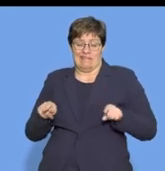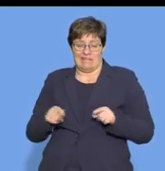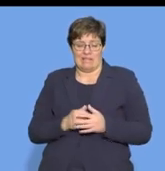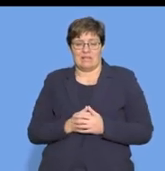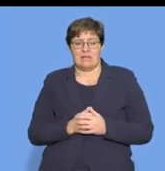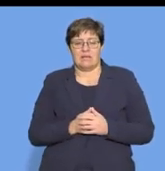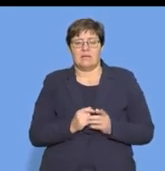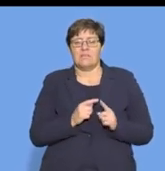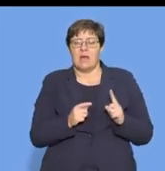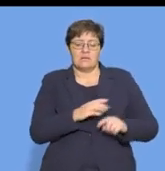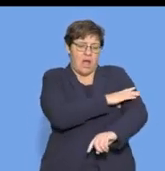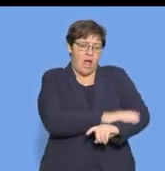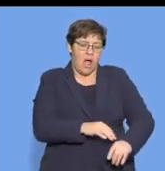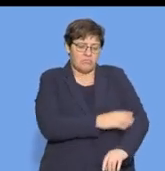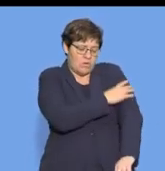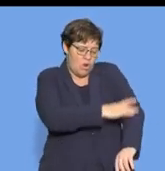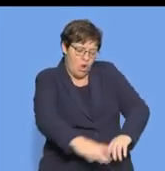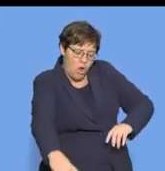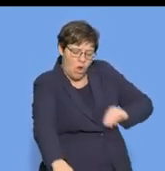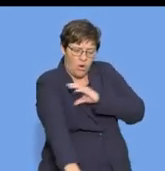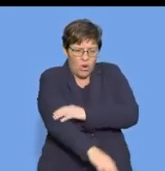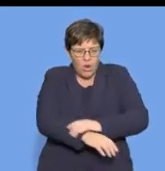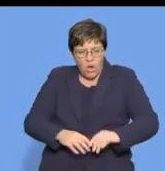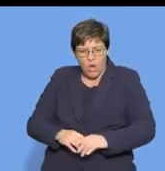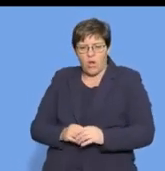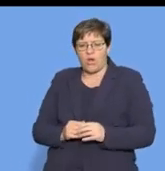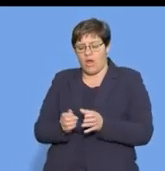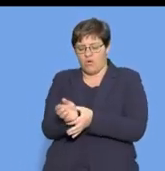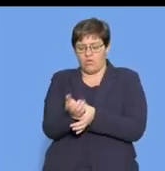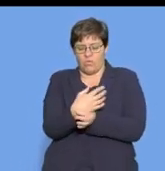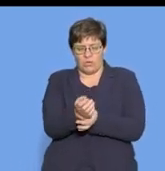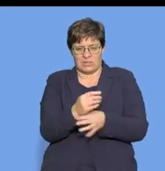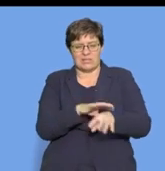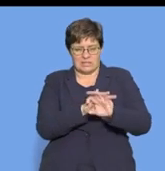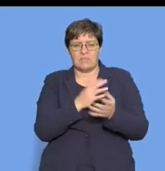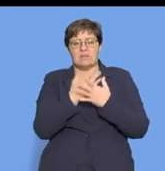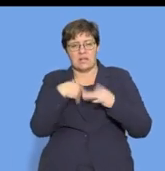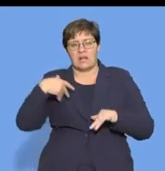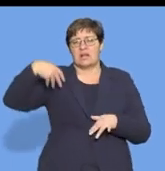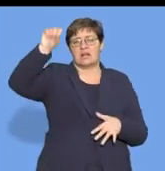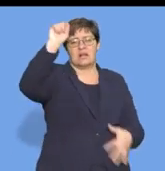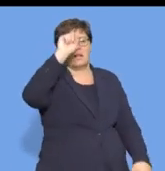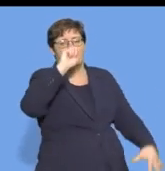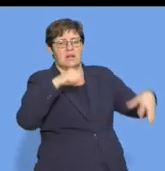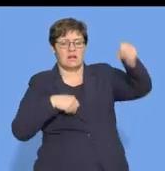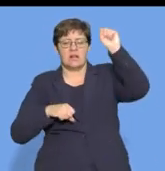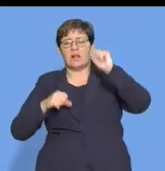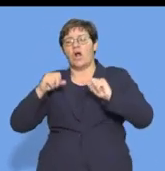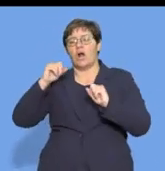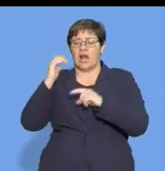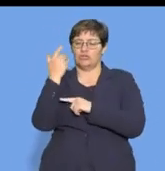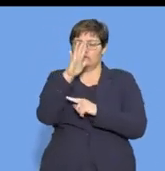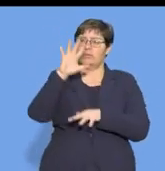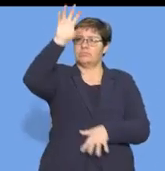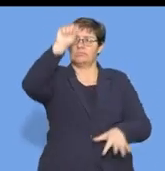humans, but they had long arms, and wrist bones indicate that they still used to climb in trees.